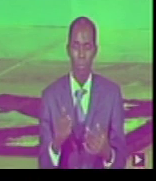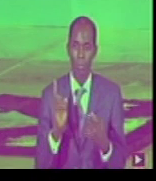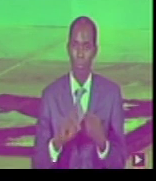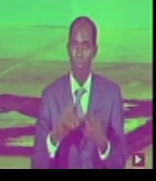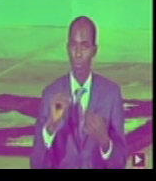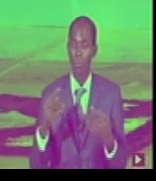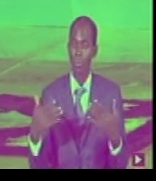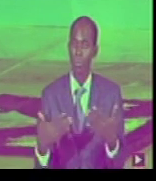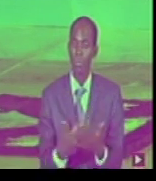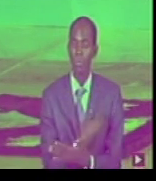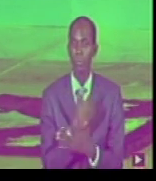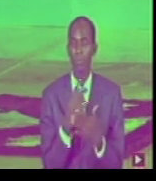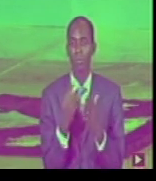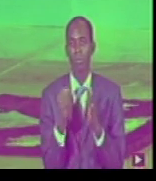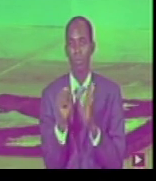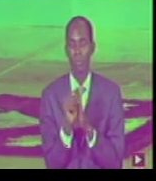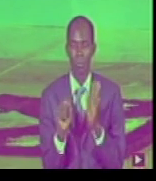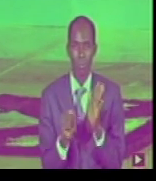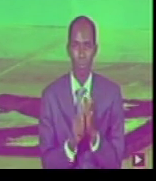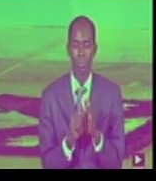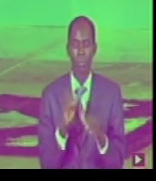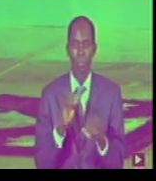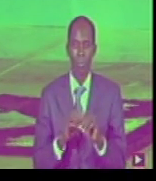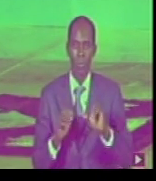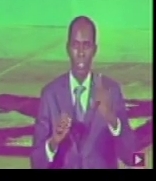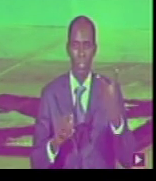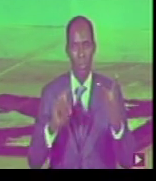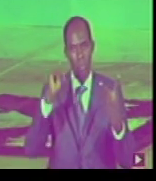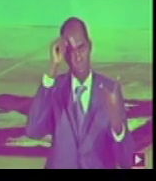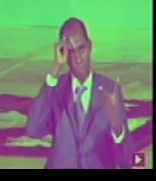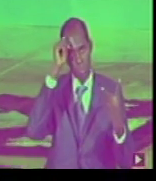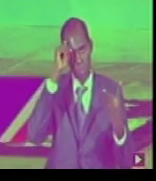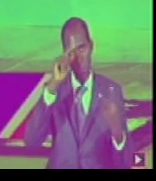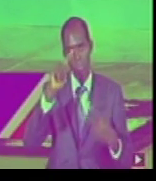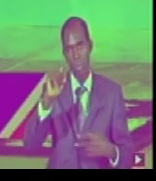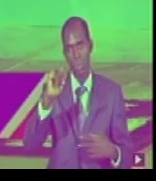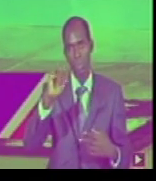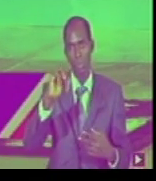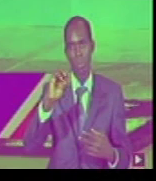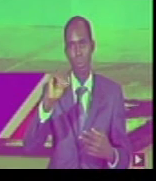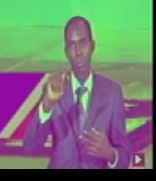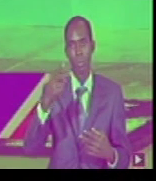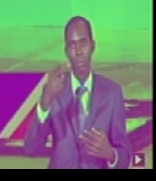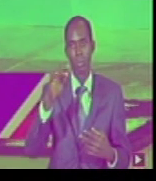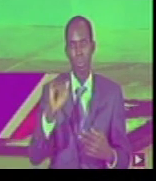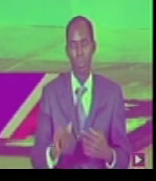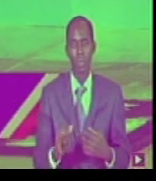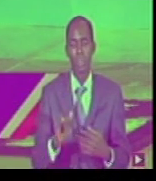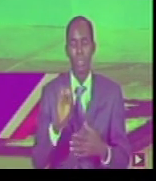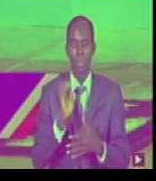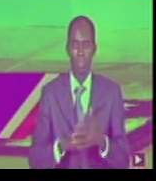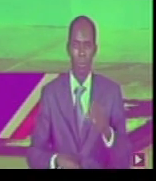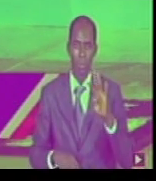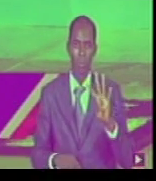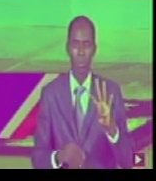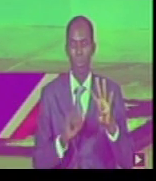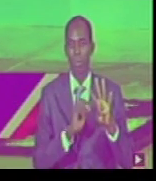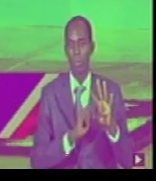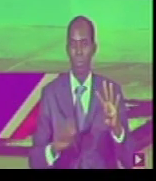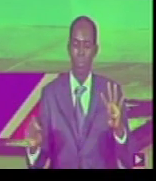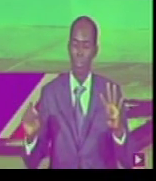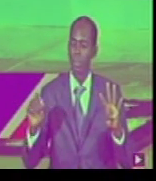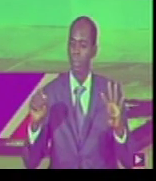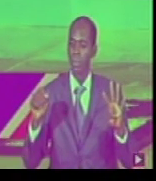Testament, 2 Timothy chapter 4. 2 Timothy chapter 4, I'm reading from verse